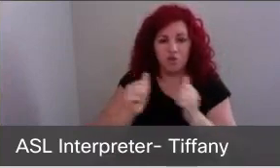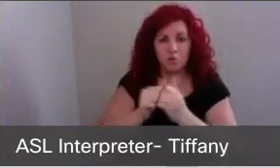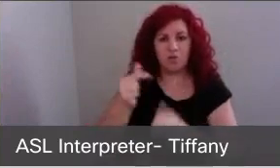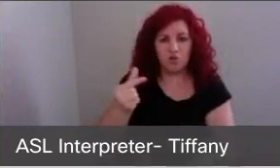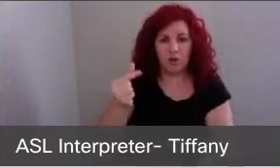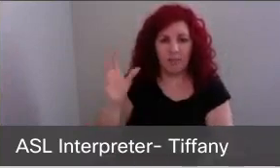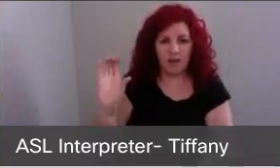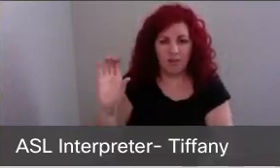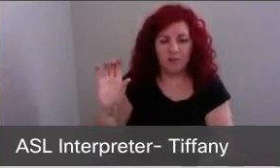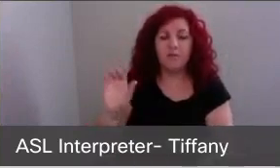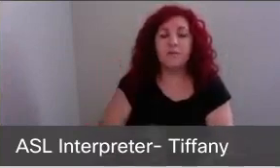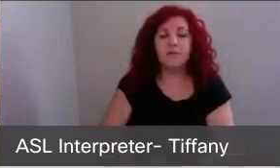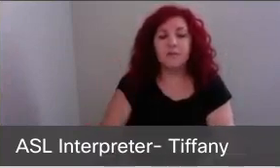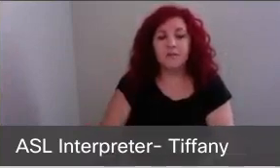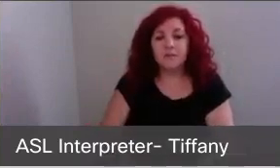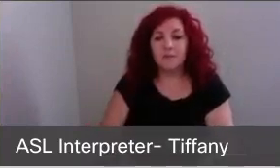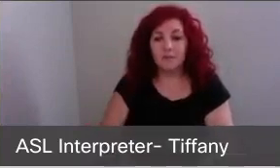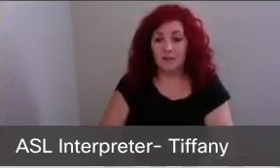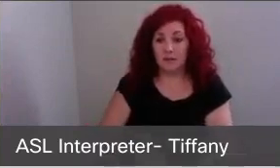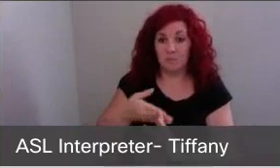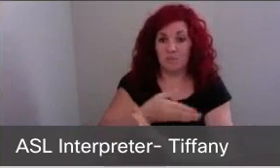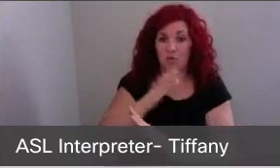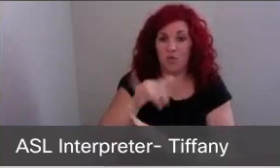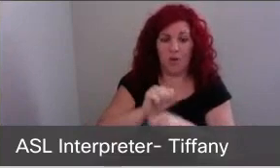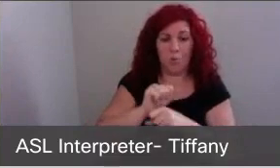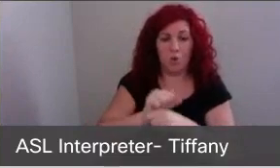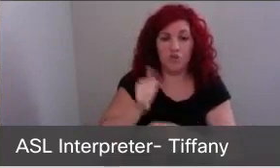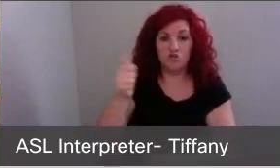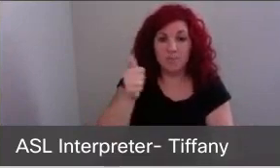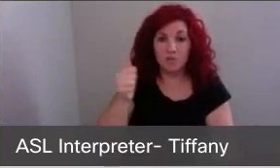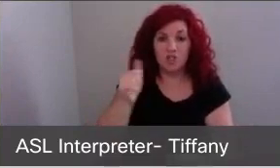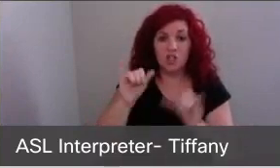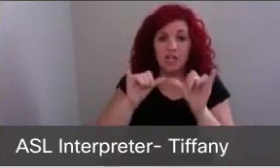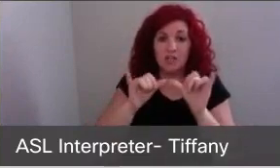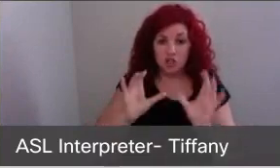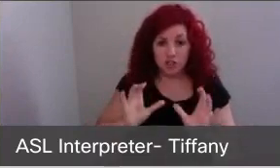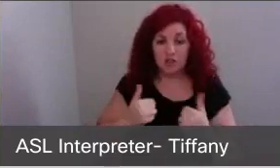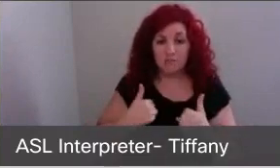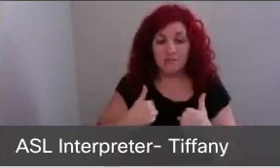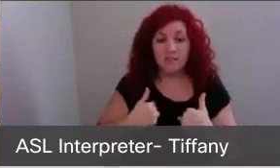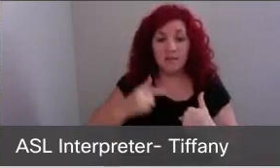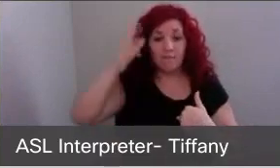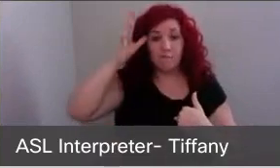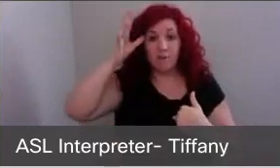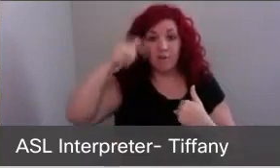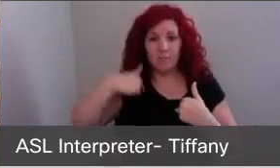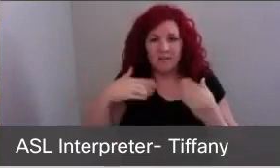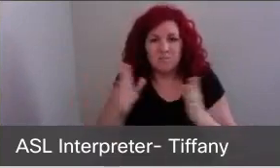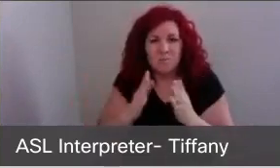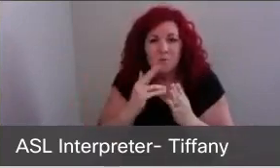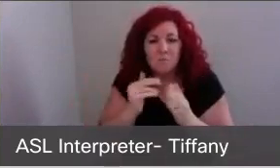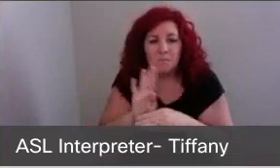And before that, I worked in transportation as an engineer, and then my father and I had a small business